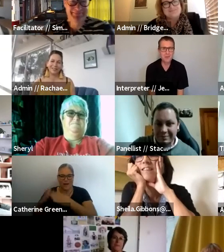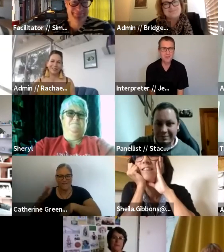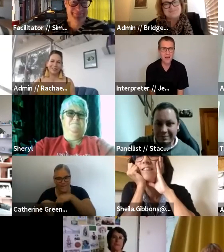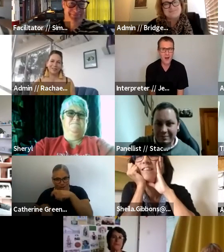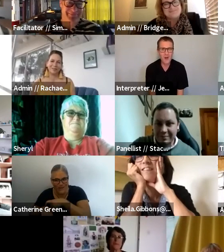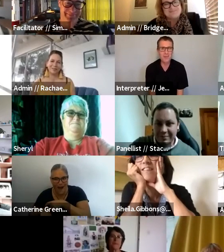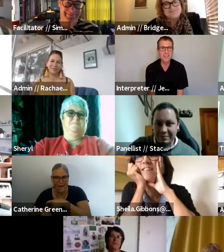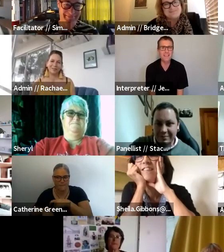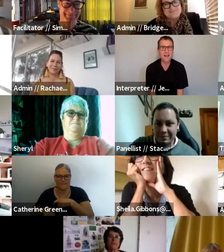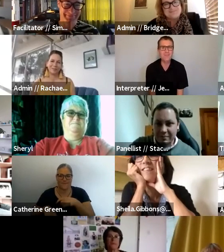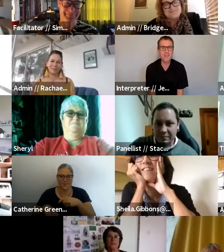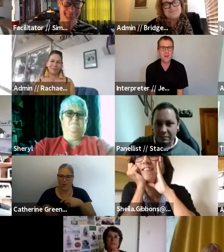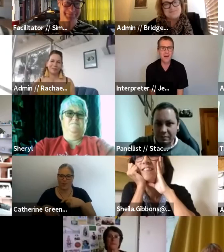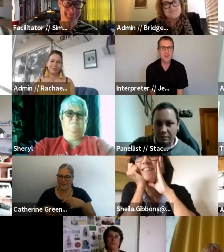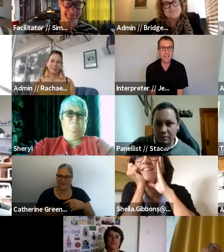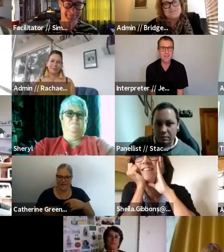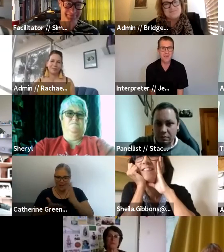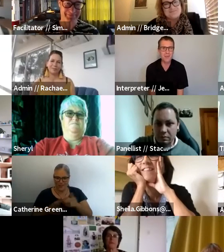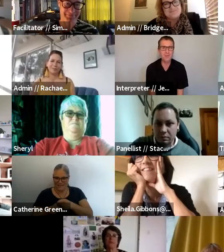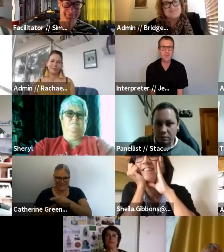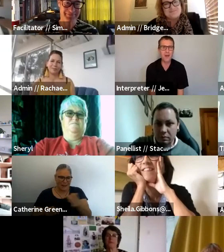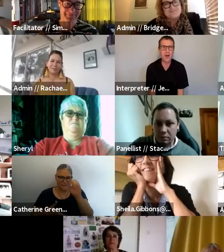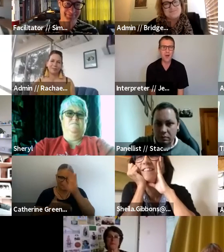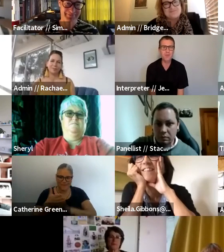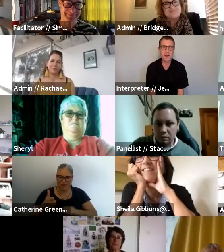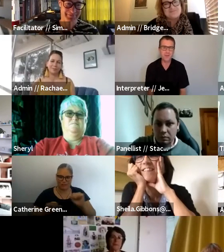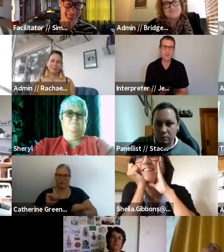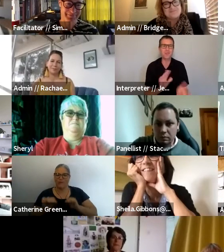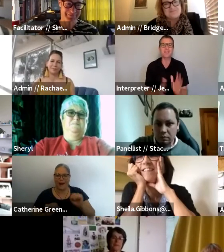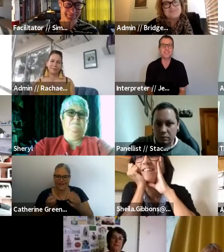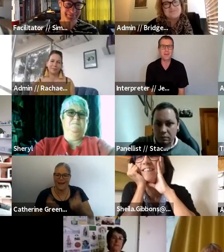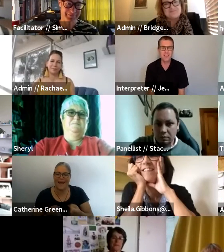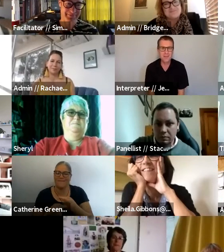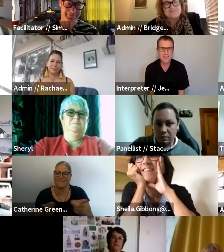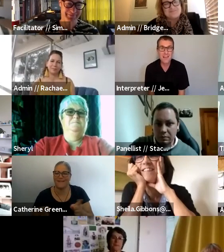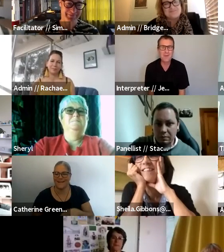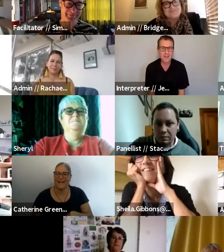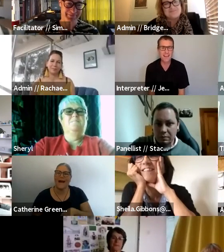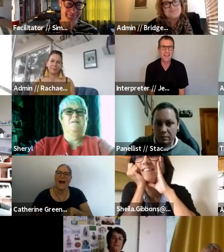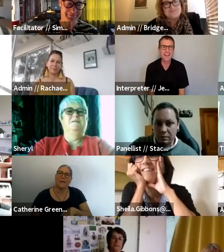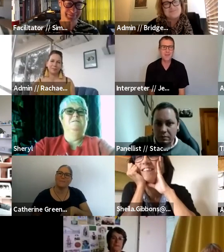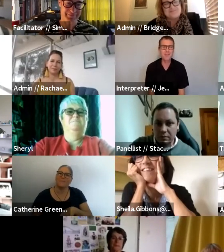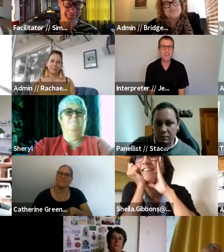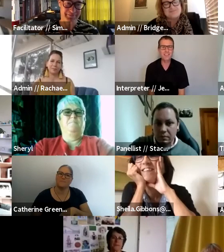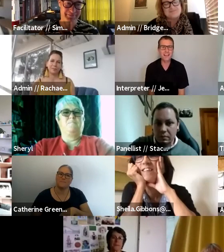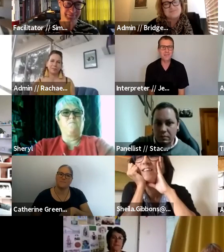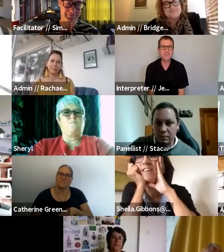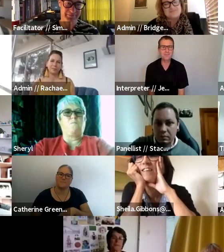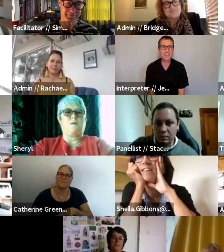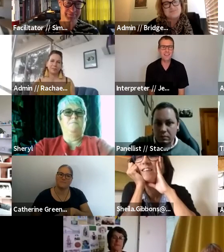with children at home, and me and my husband are working full time at home as well. I'm sure it's a similar experience to everyone. We've